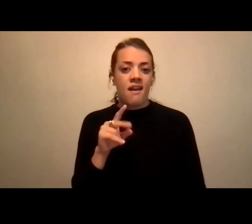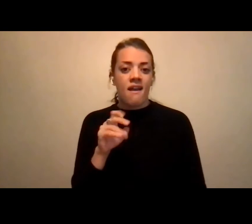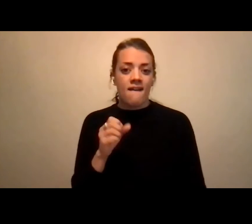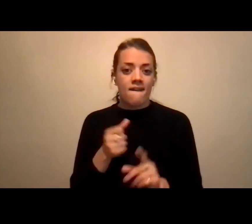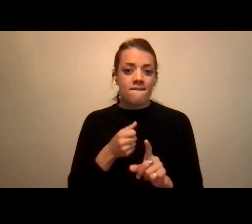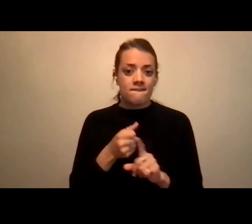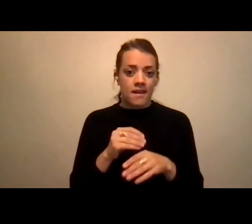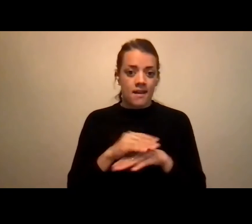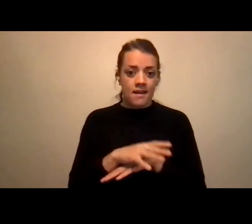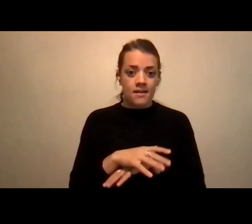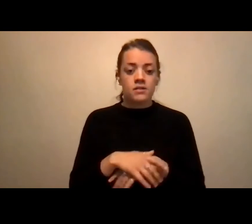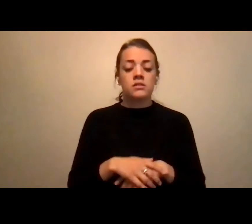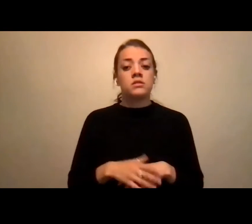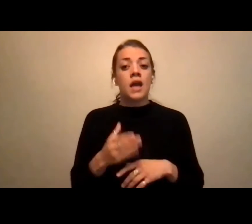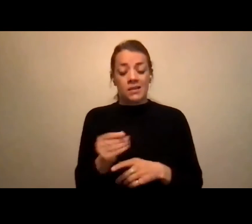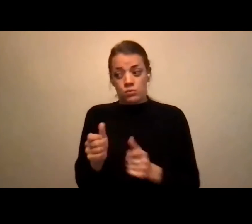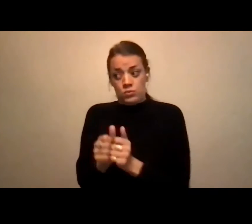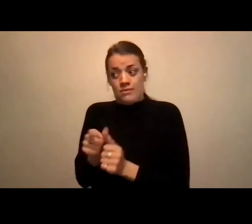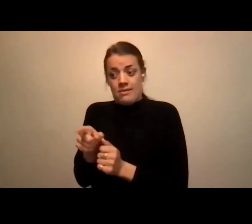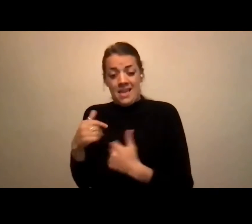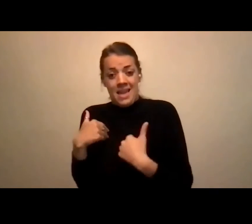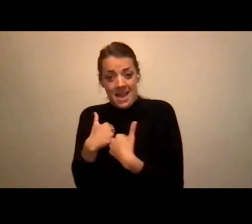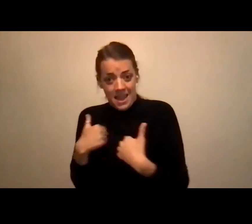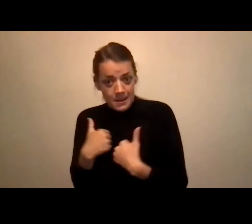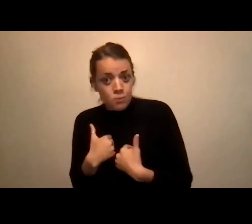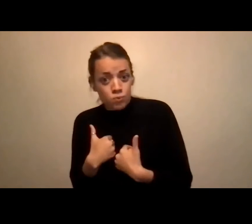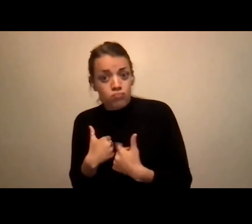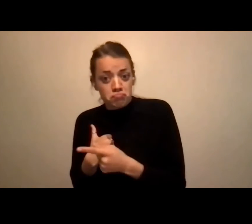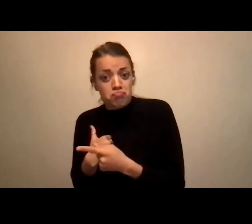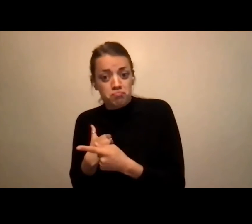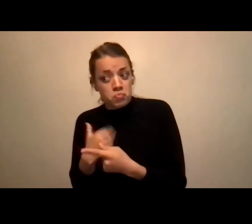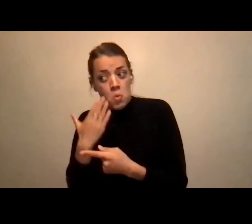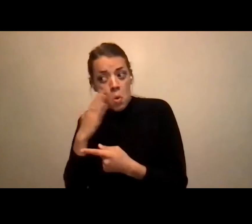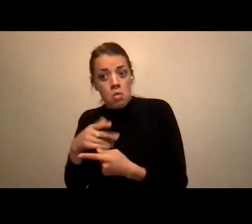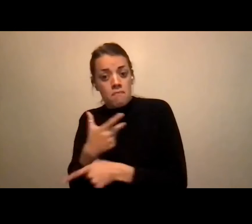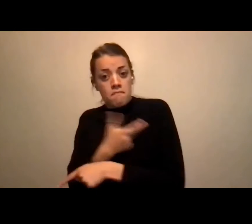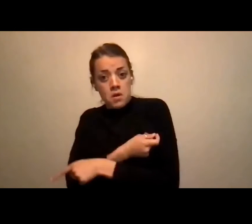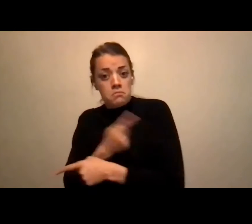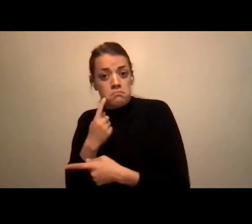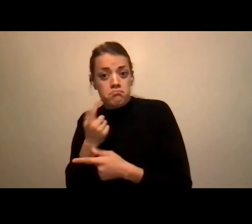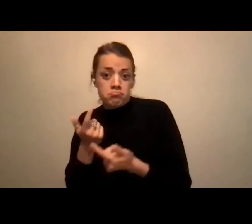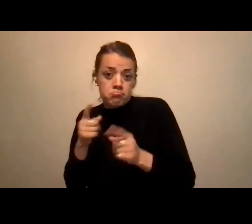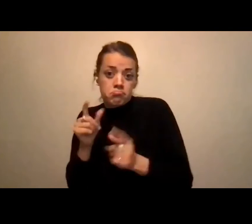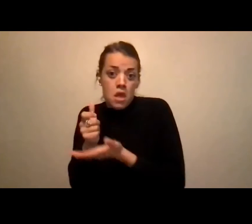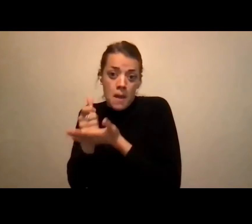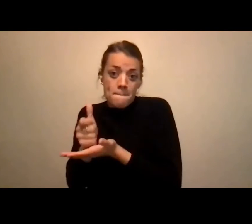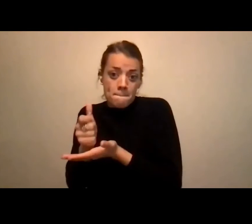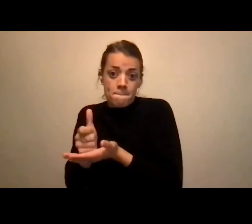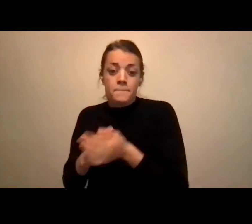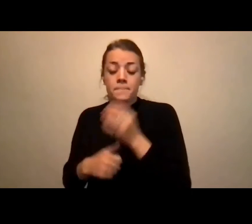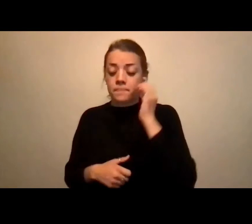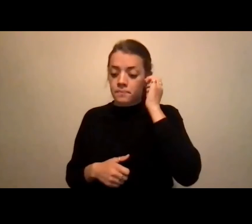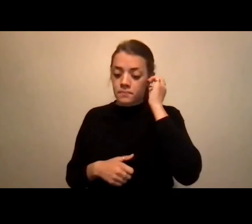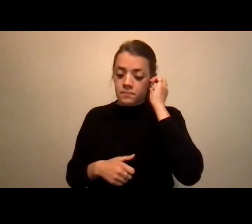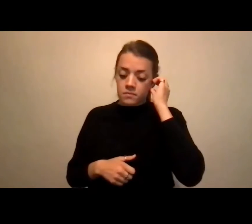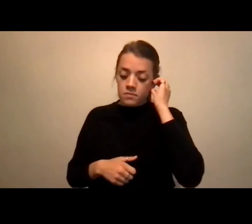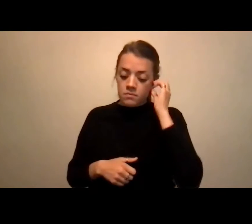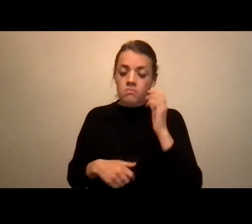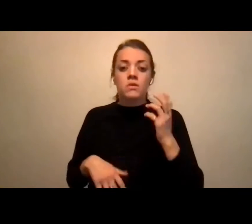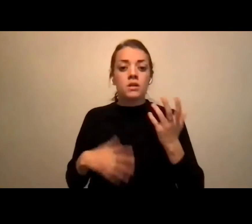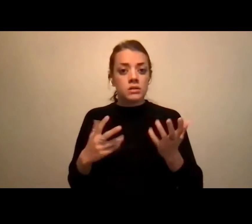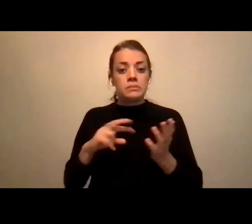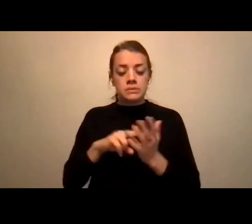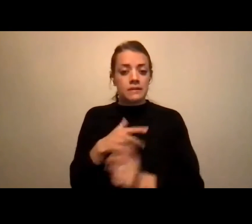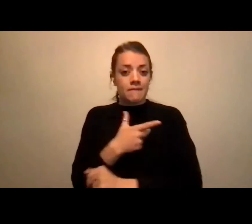these vaccines have been helpful. So the vaccines are helpful if you've not had